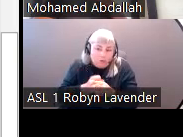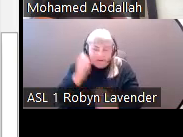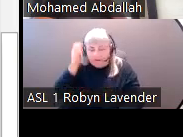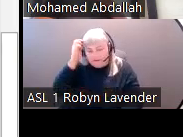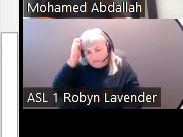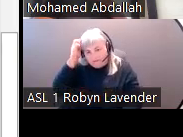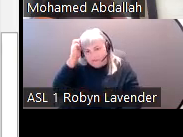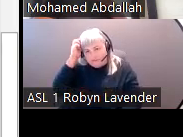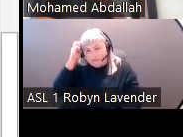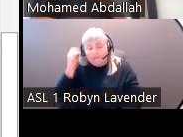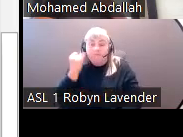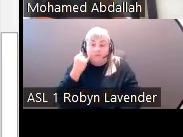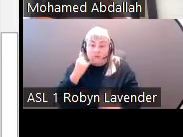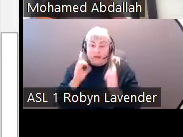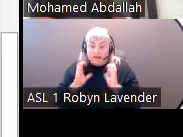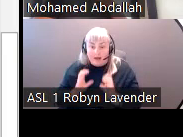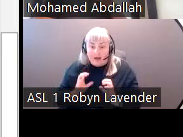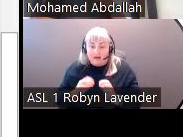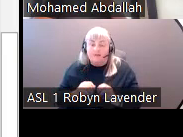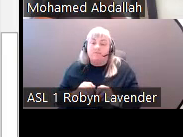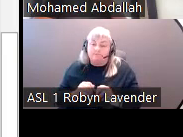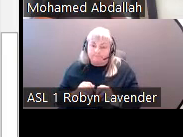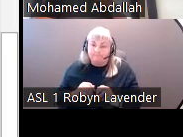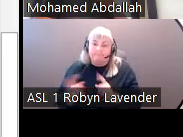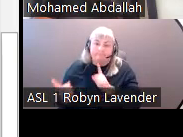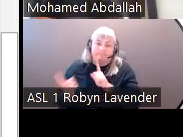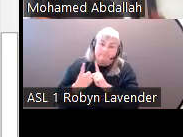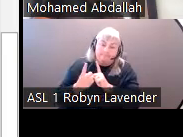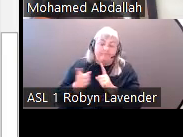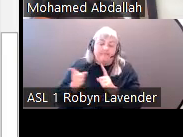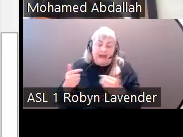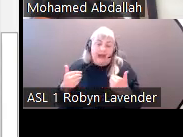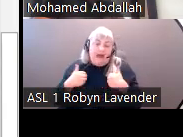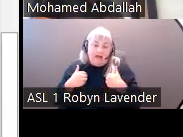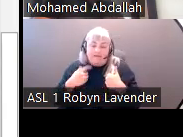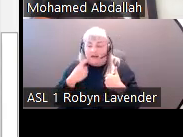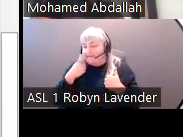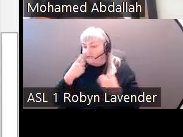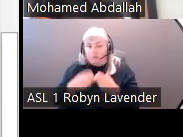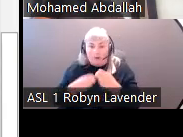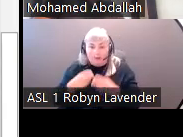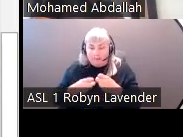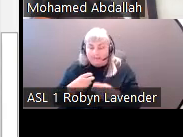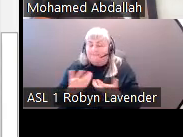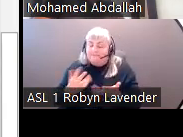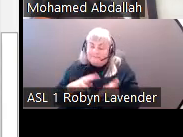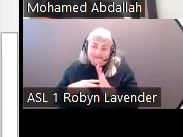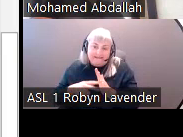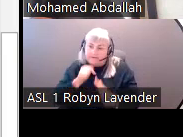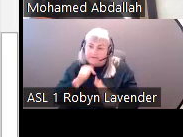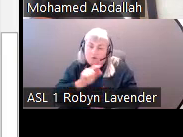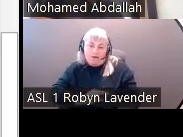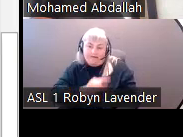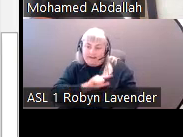to us with addiction problems? They wouldn't be granted access to our safe suite at the time, but how can we ensure they're